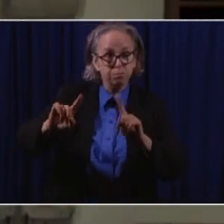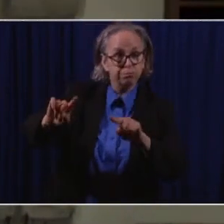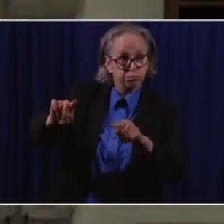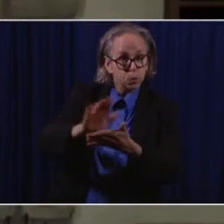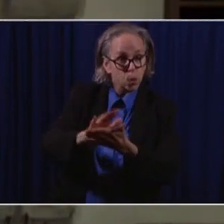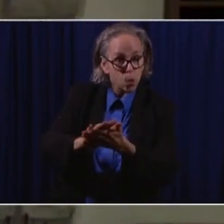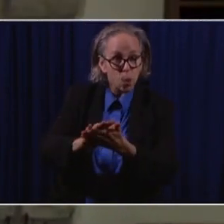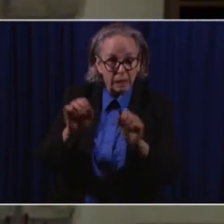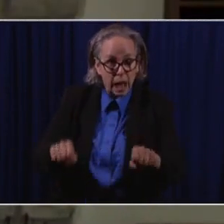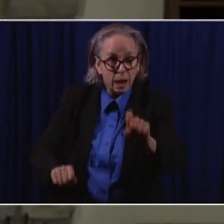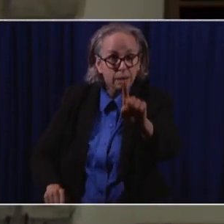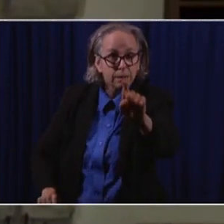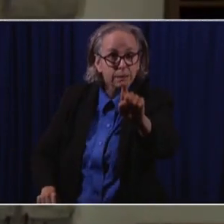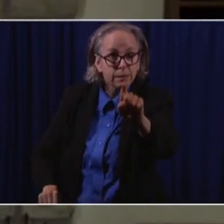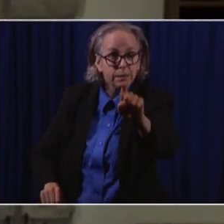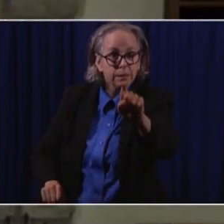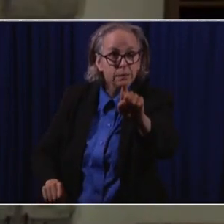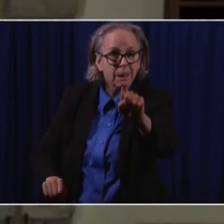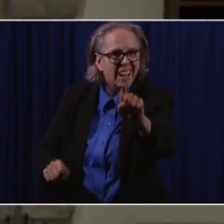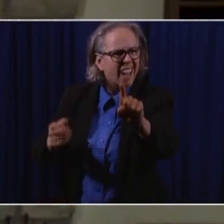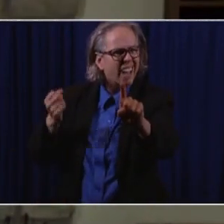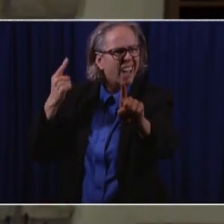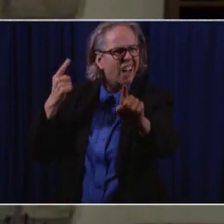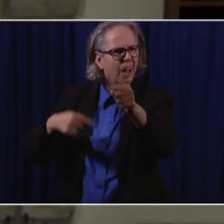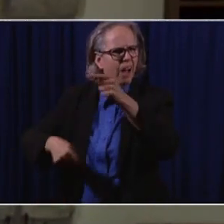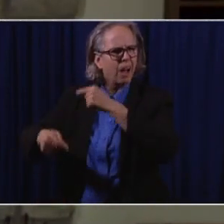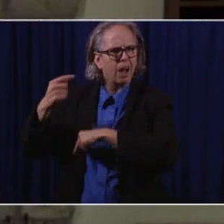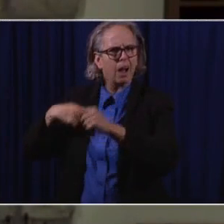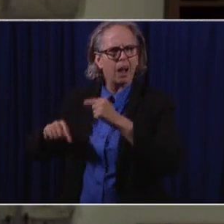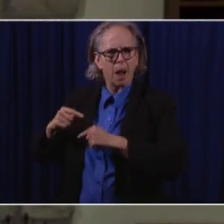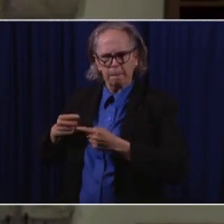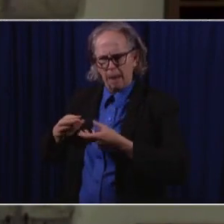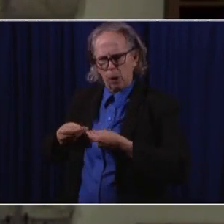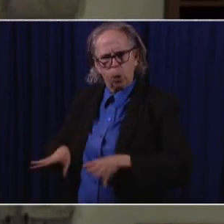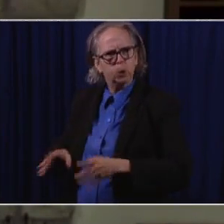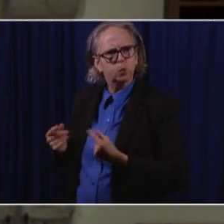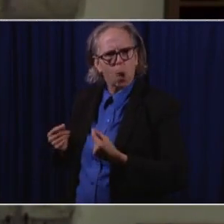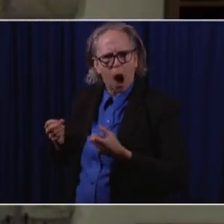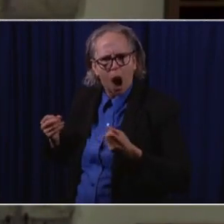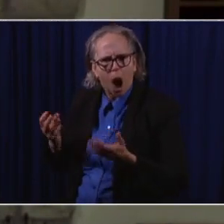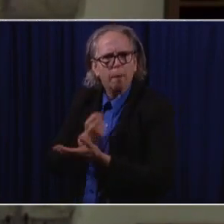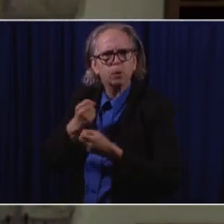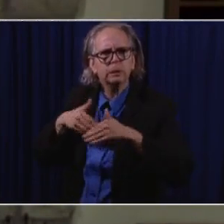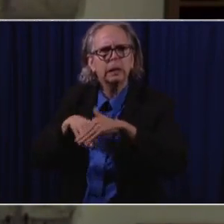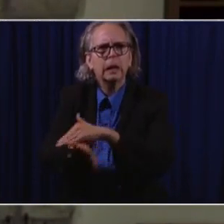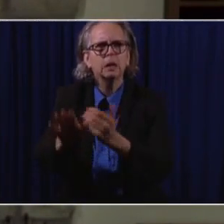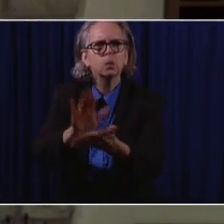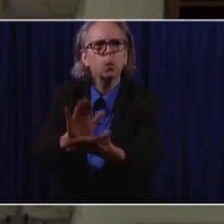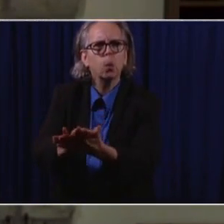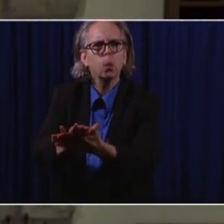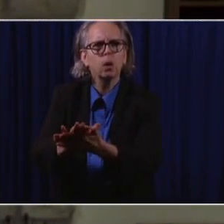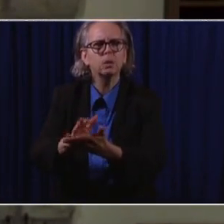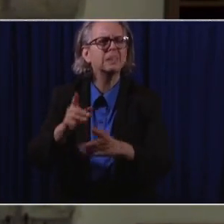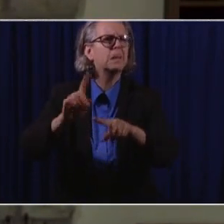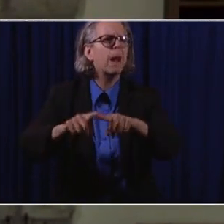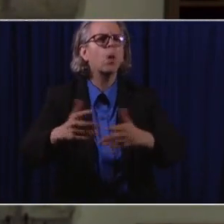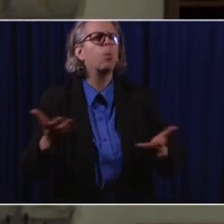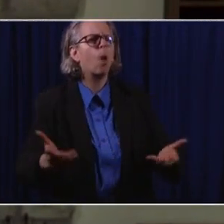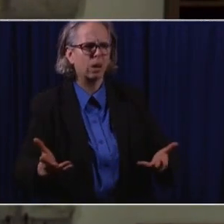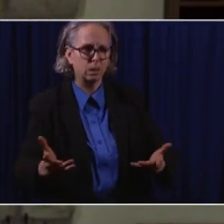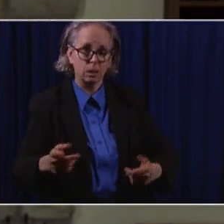certainly is at stake. And it really depends on what we're willing to do, our willingness to wear masks,